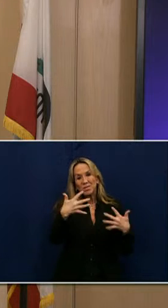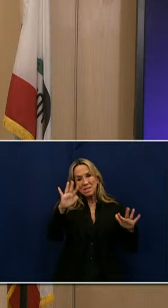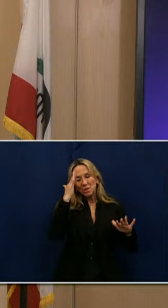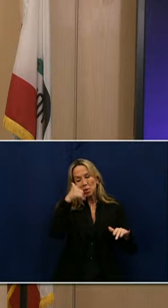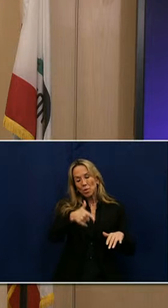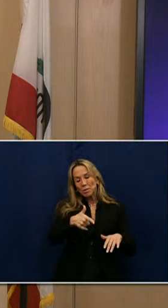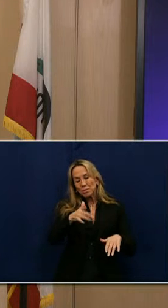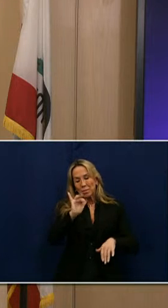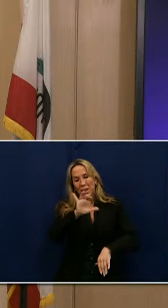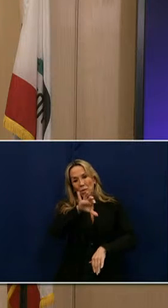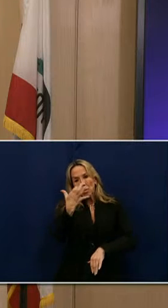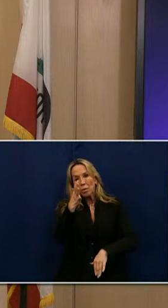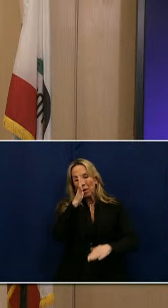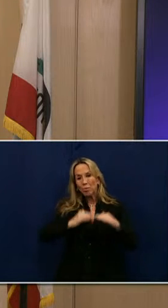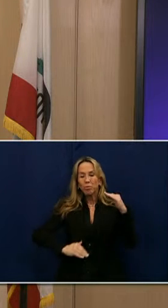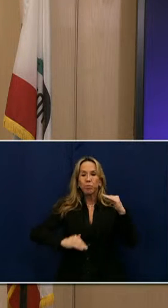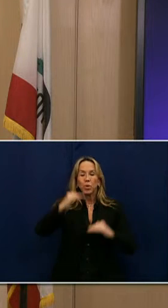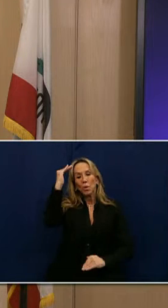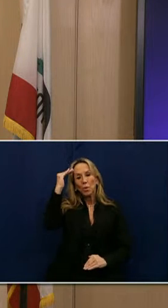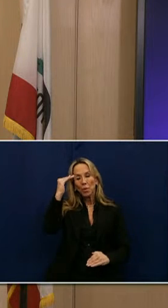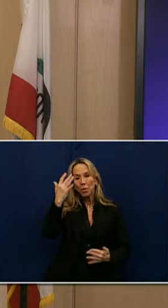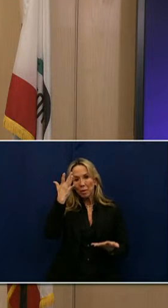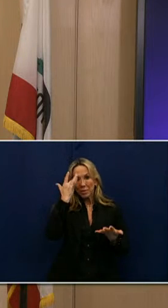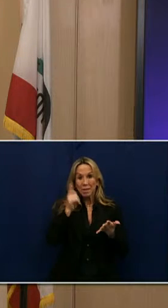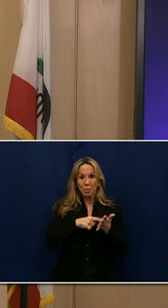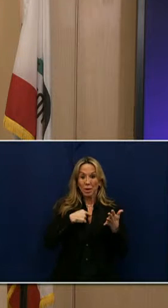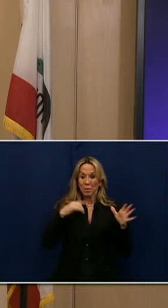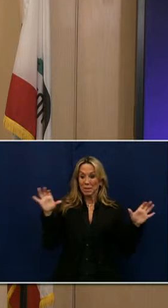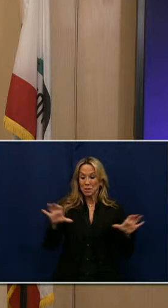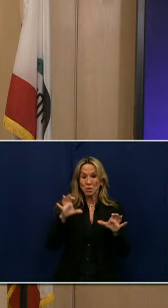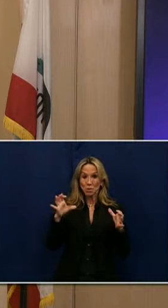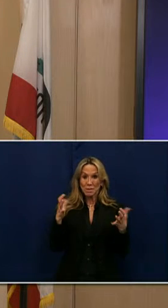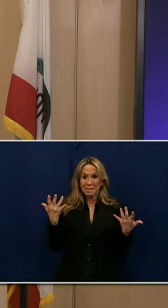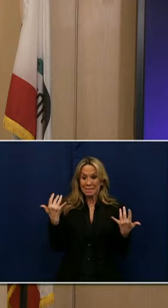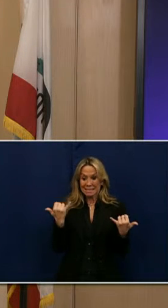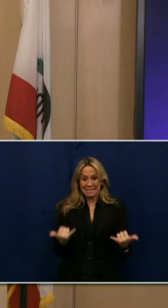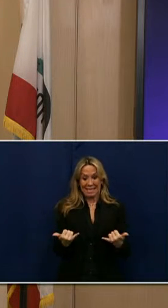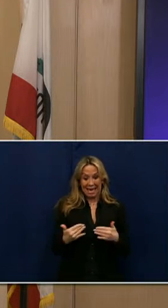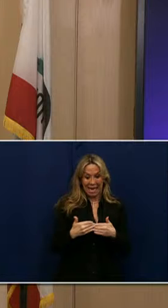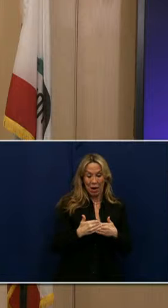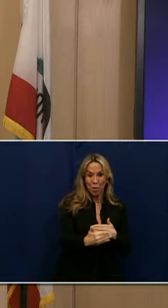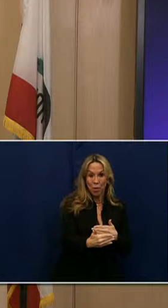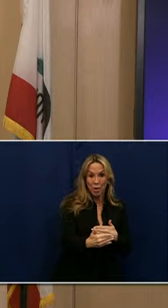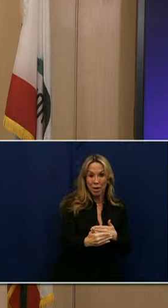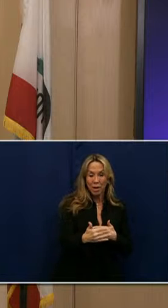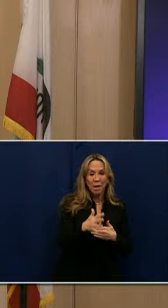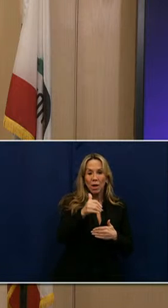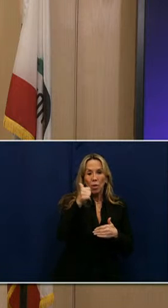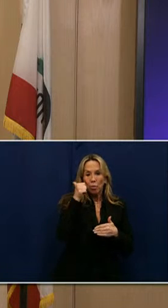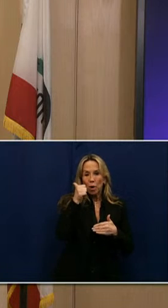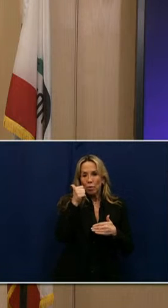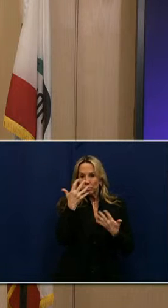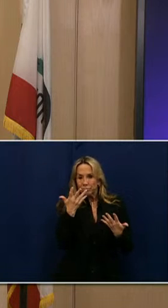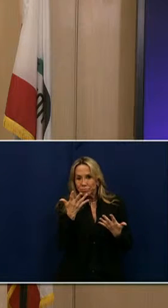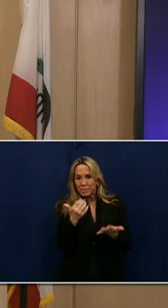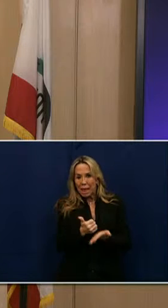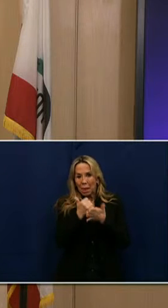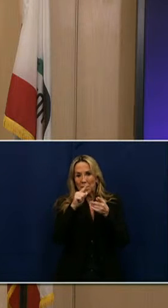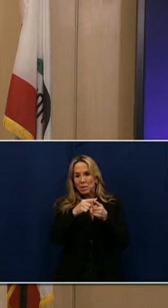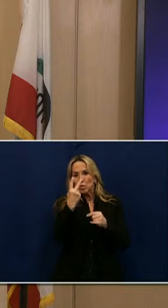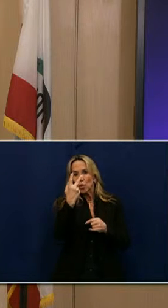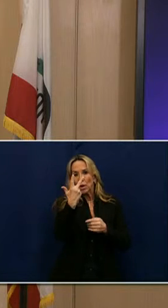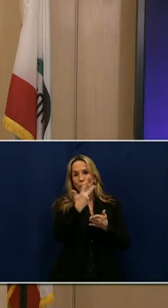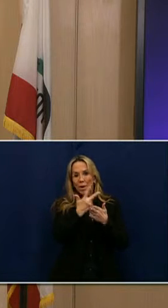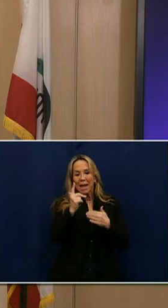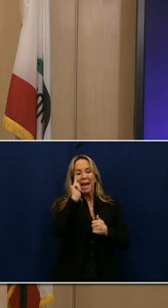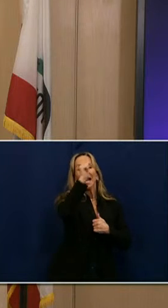hospitalizations. The results of our actions wouldn't be seen for 2 or 3 weeks. So given that situation where you